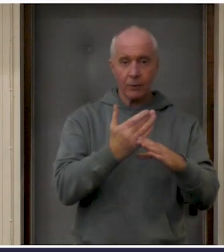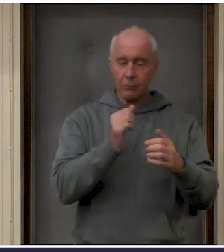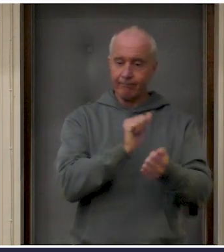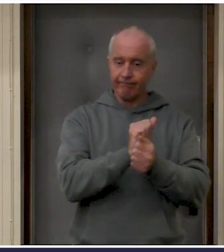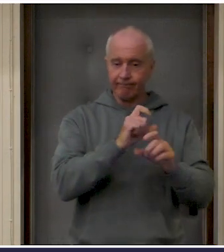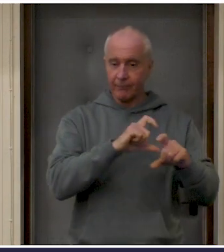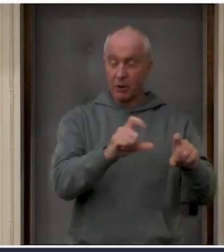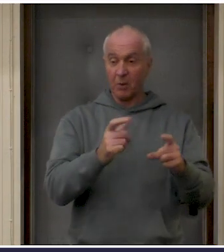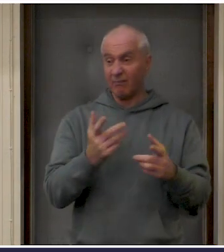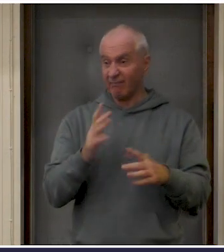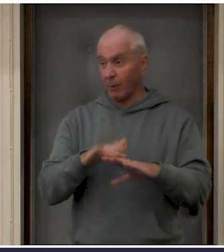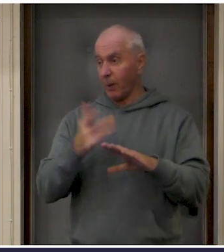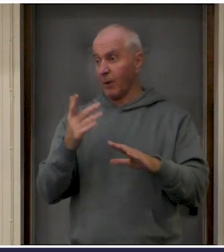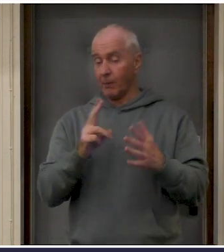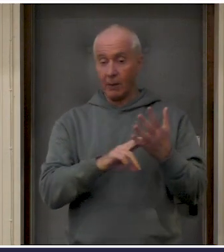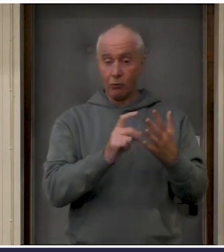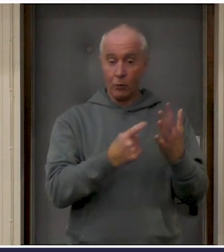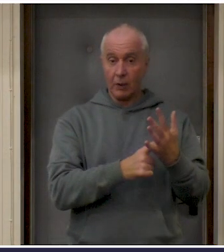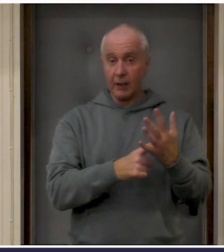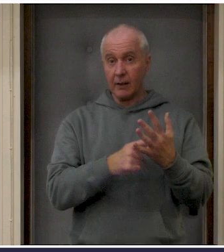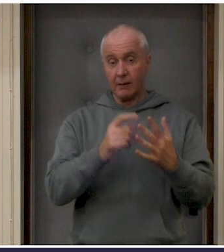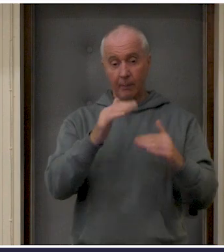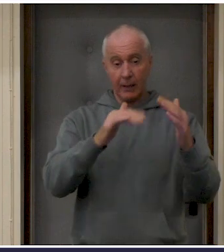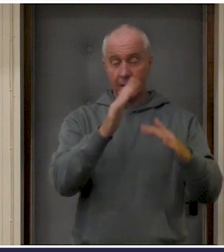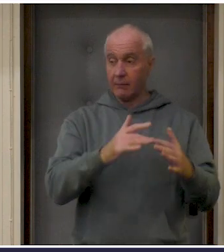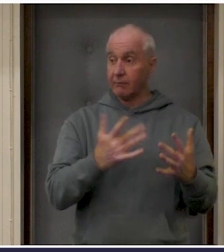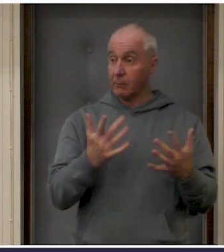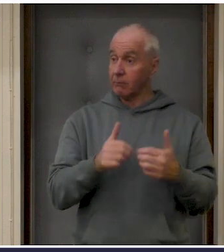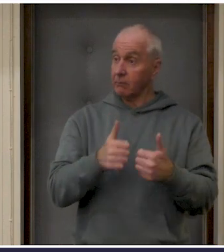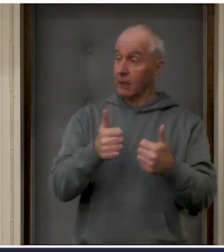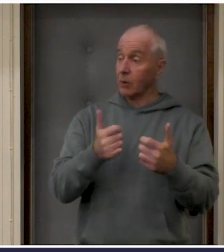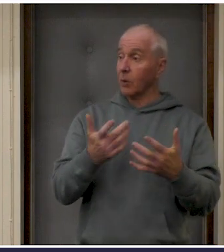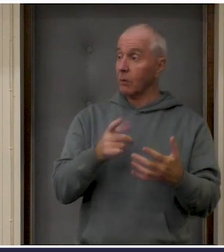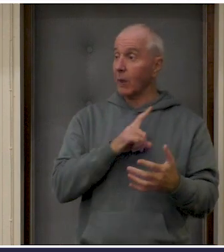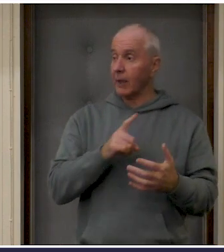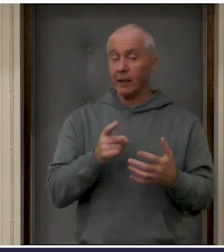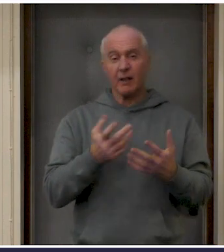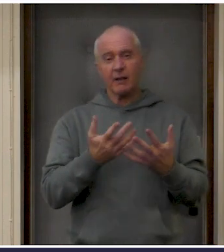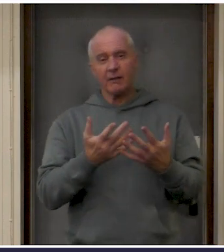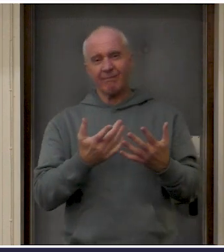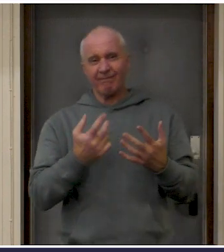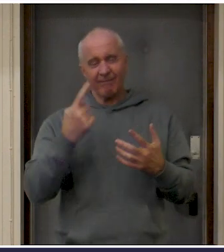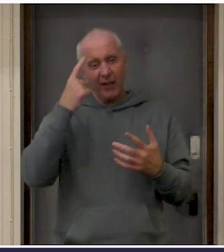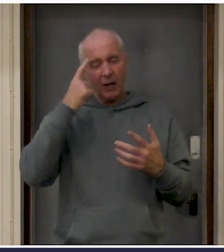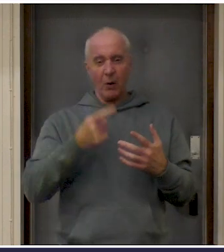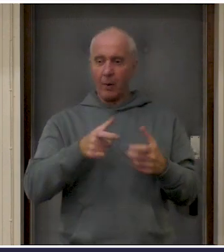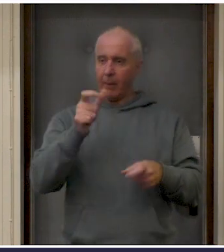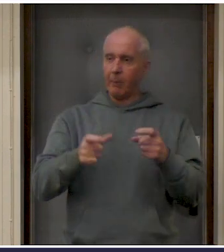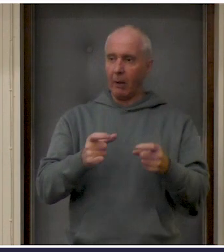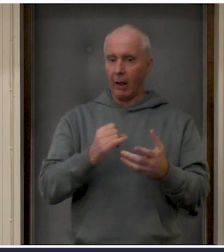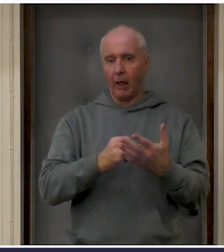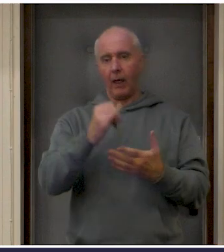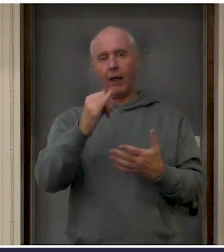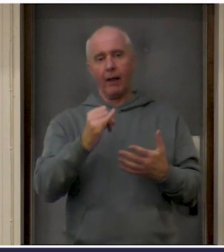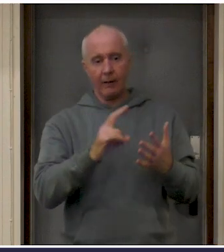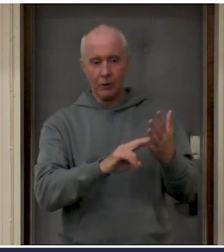bothered about a nuclear reactor, quite frankly. Which is good, because I think there's a perception that the public are opposed to